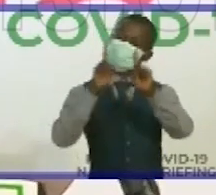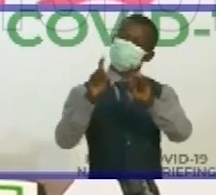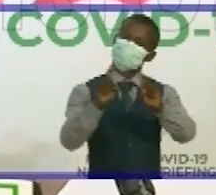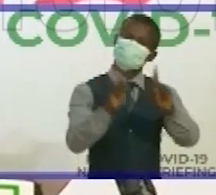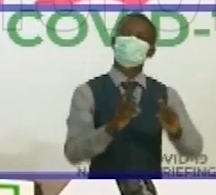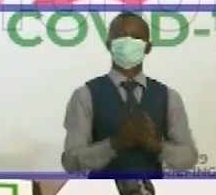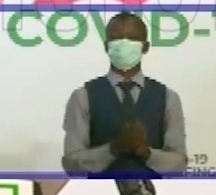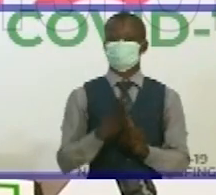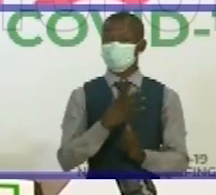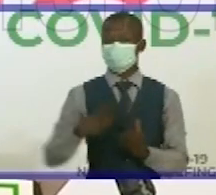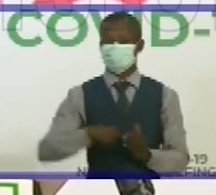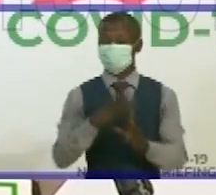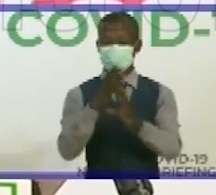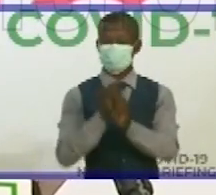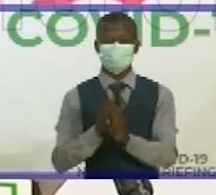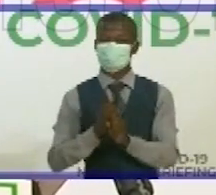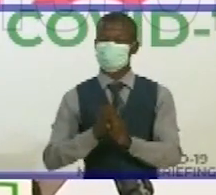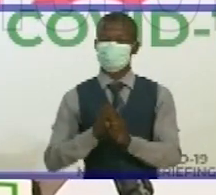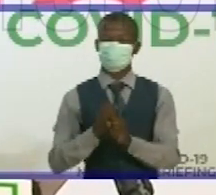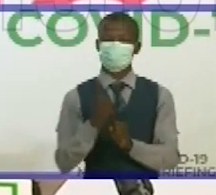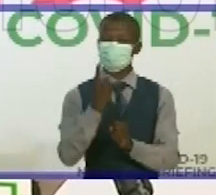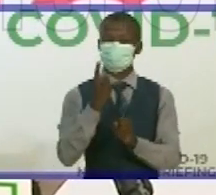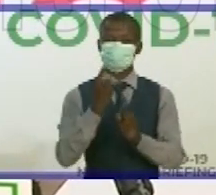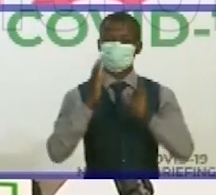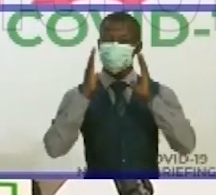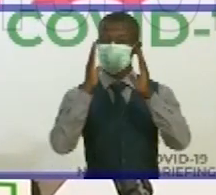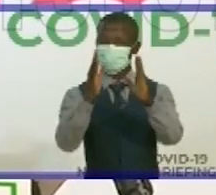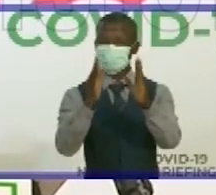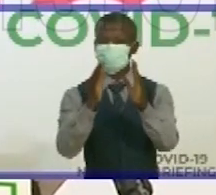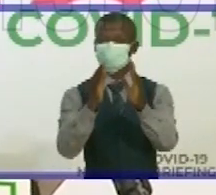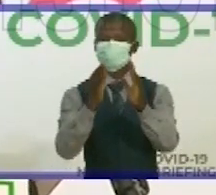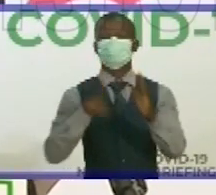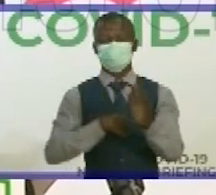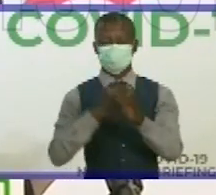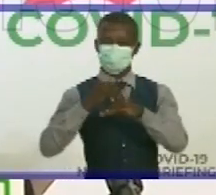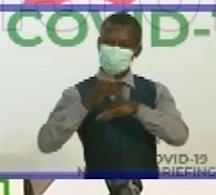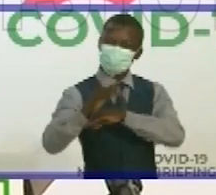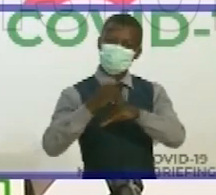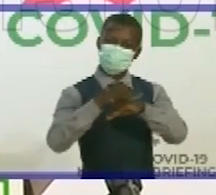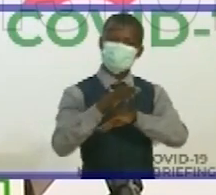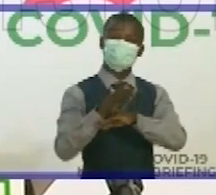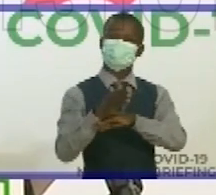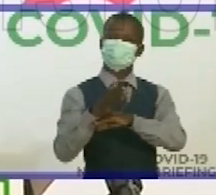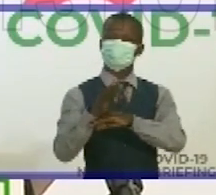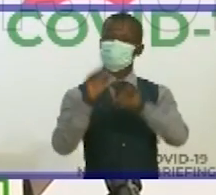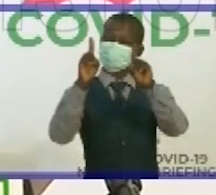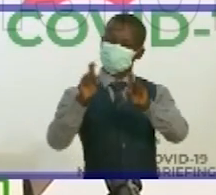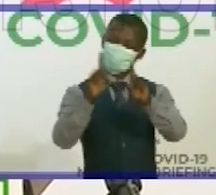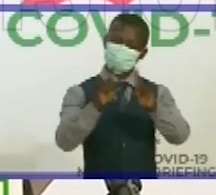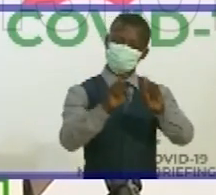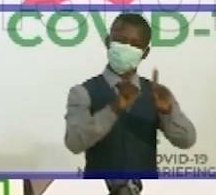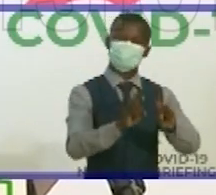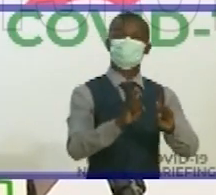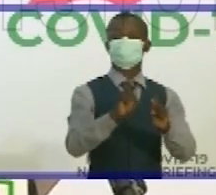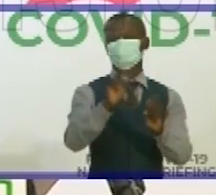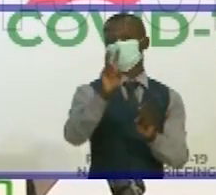five-prong approach to this. We set a target, which I made public, to test 2 million by